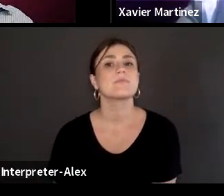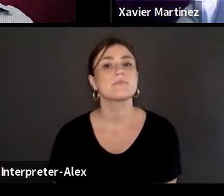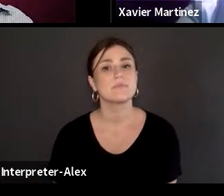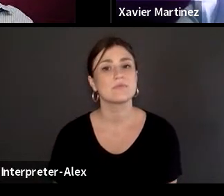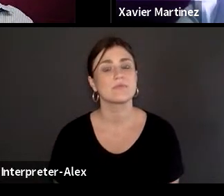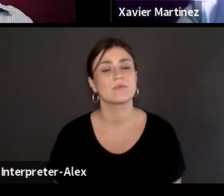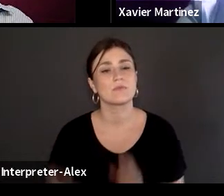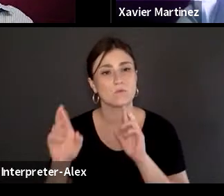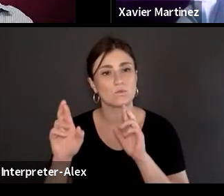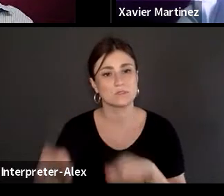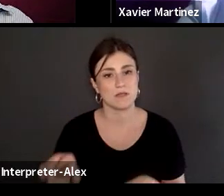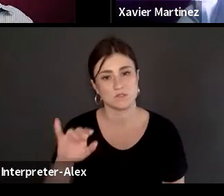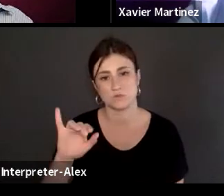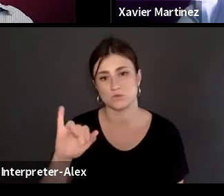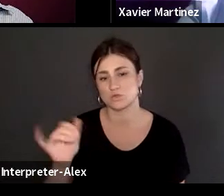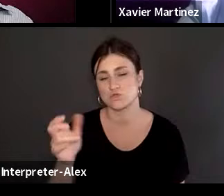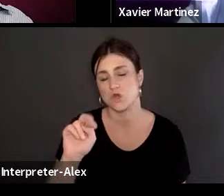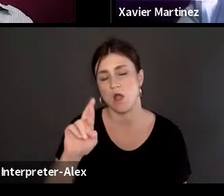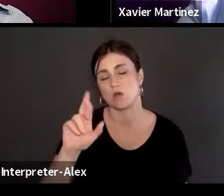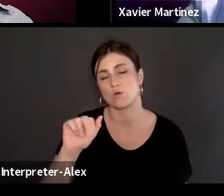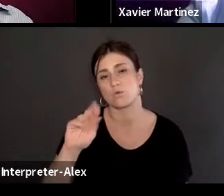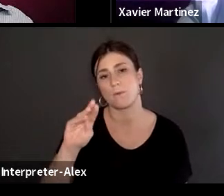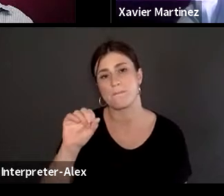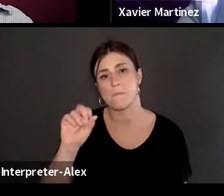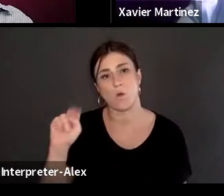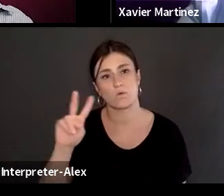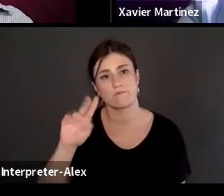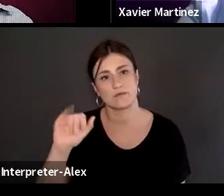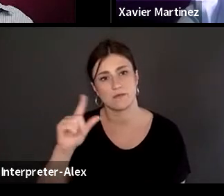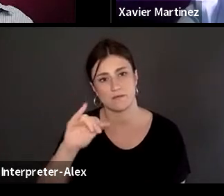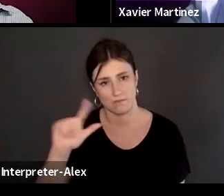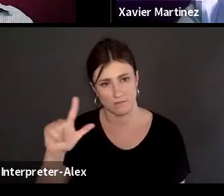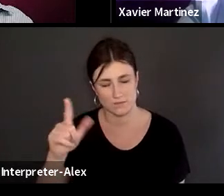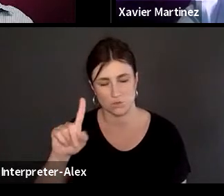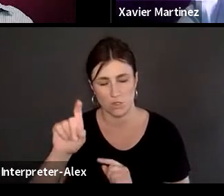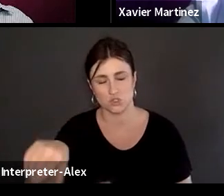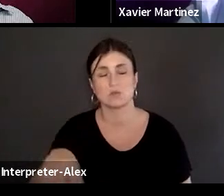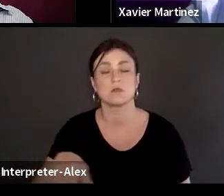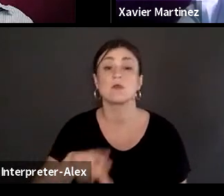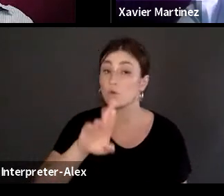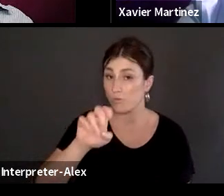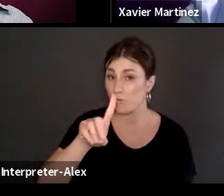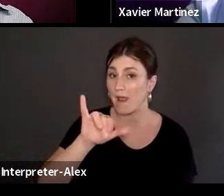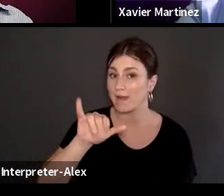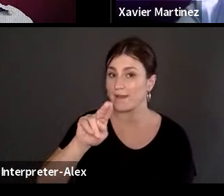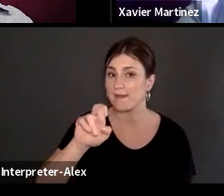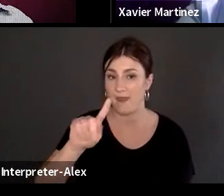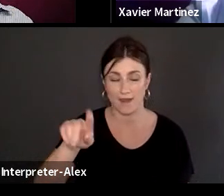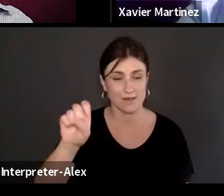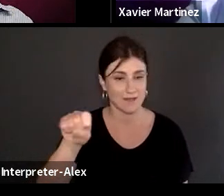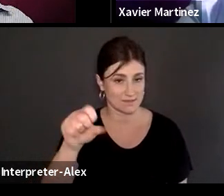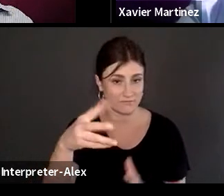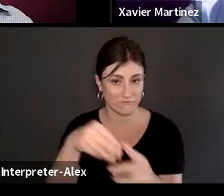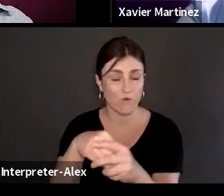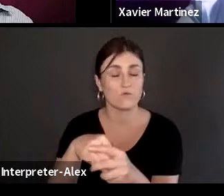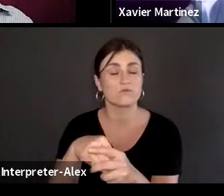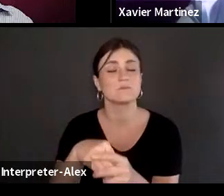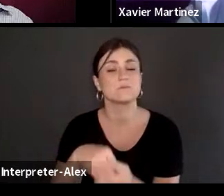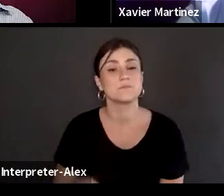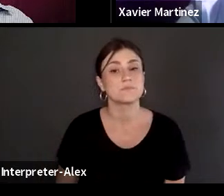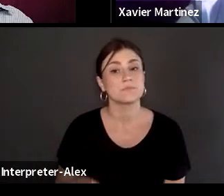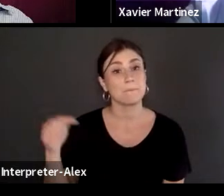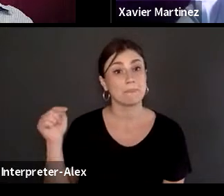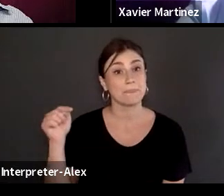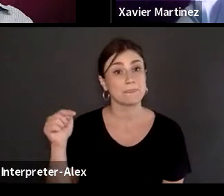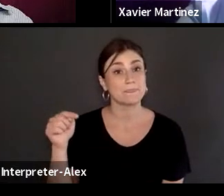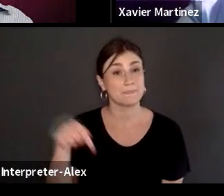Donna Monvihill's question, ReadyNet definitely is involved and one of the main players in the project, but for this particular resolution and